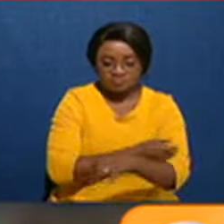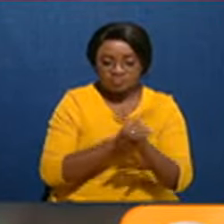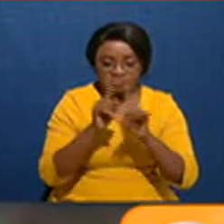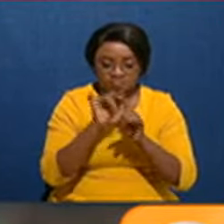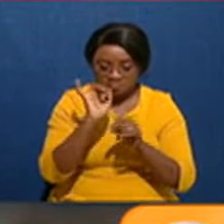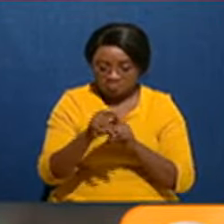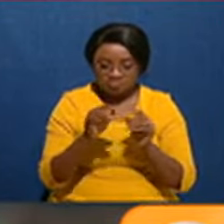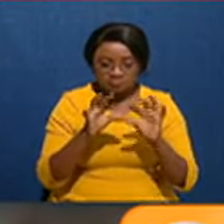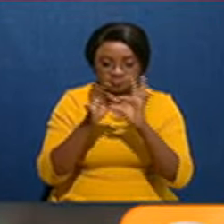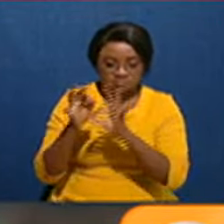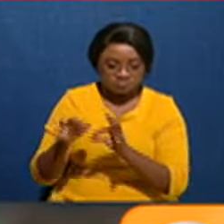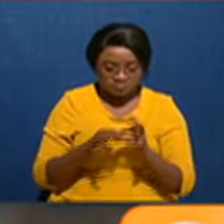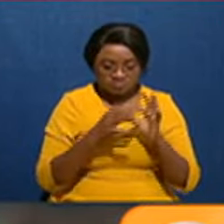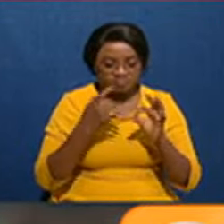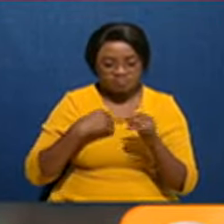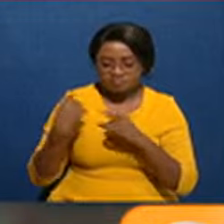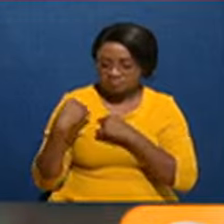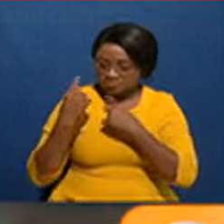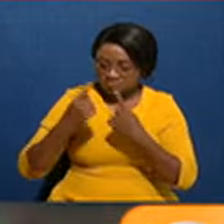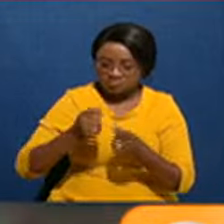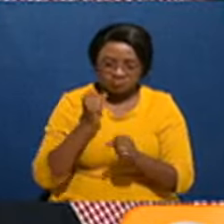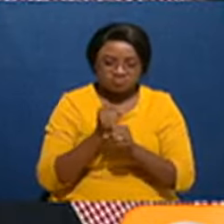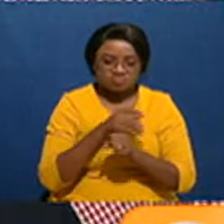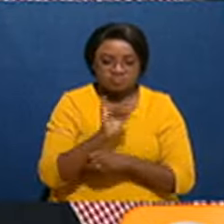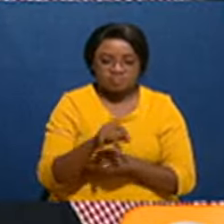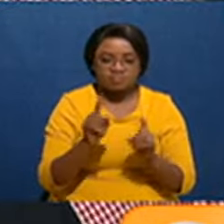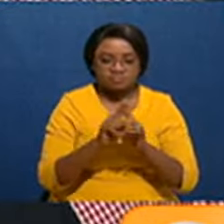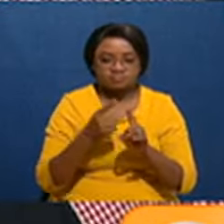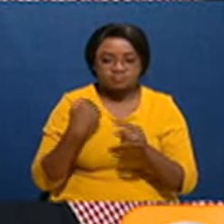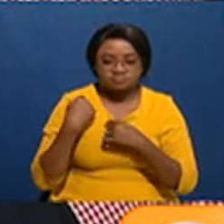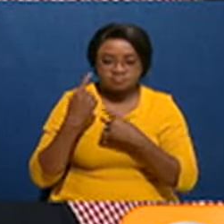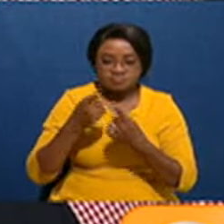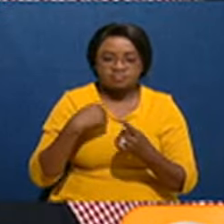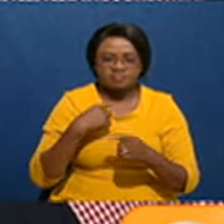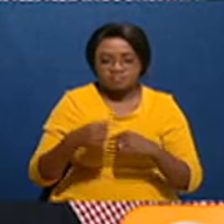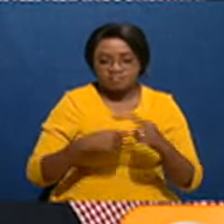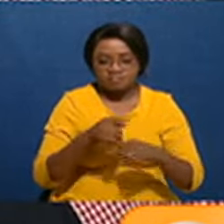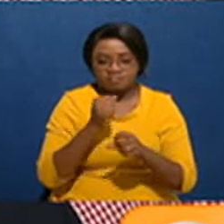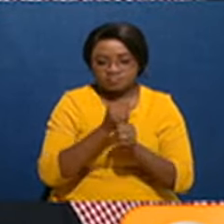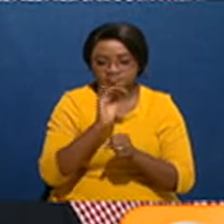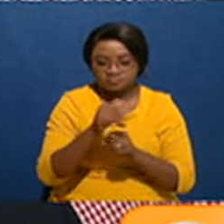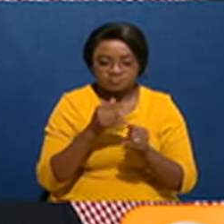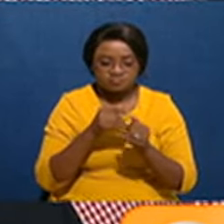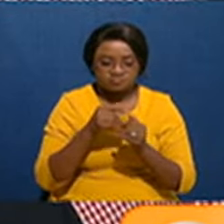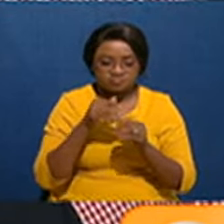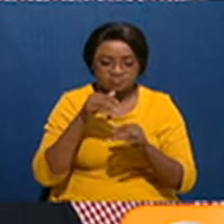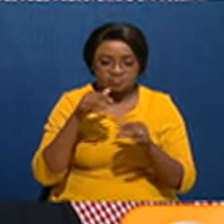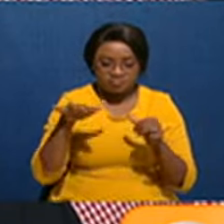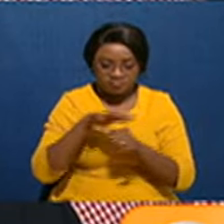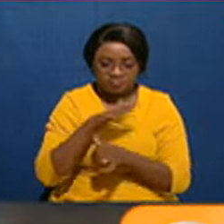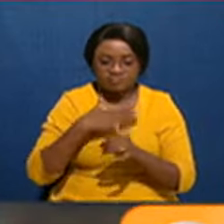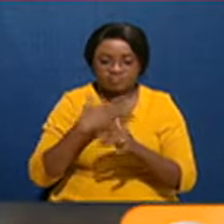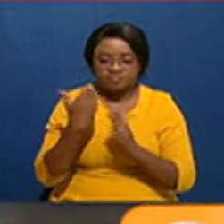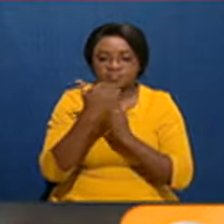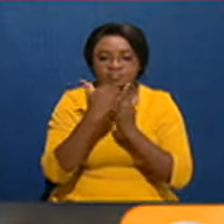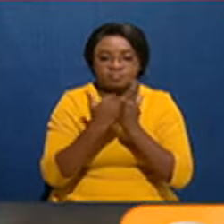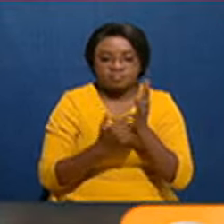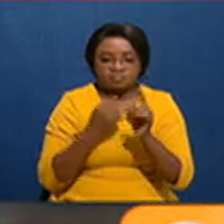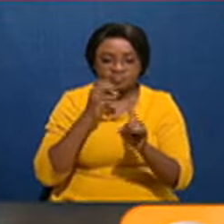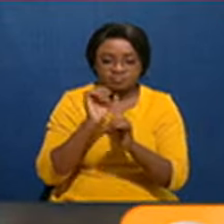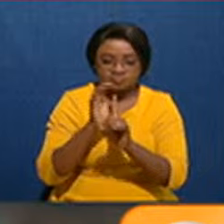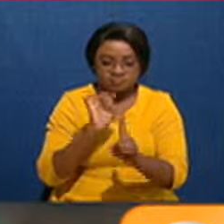we see is something that I have done for a long time. And I will continue to do through the mentorship program that we do, through the